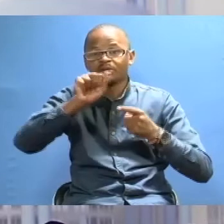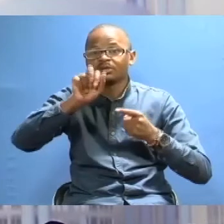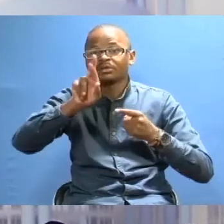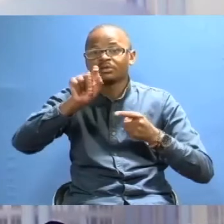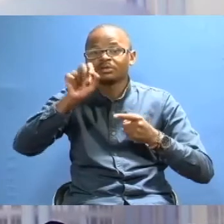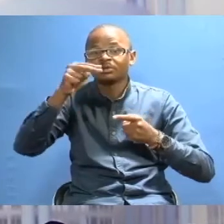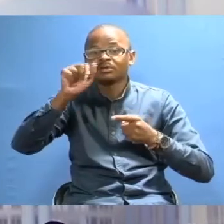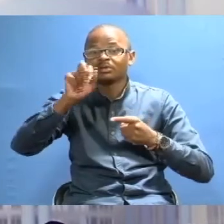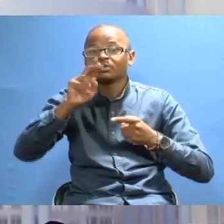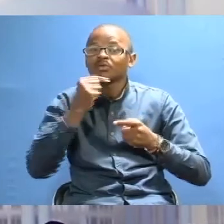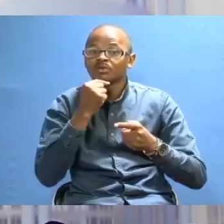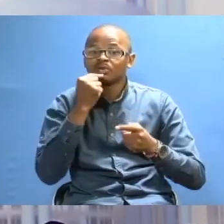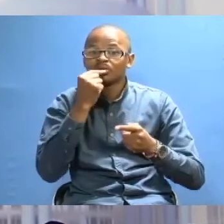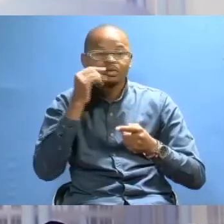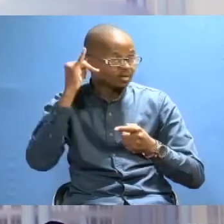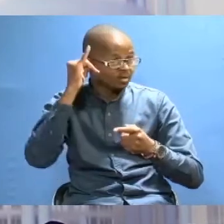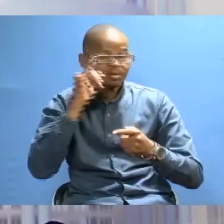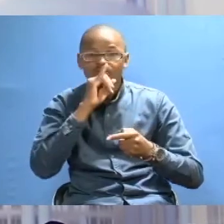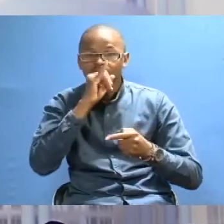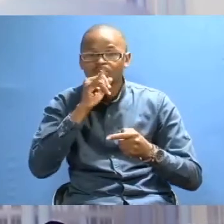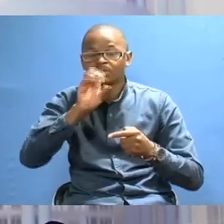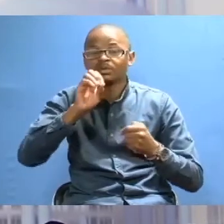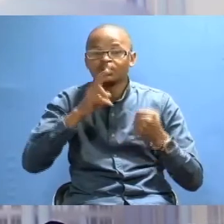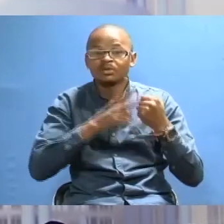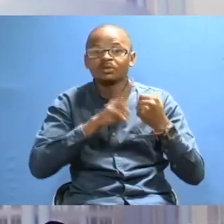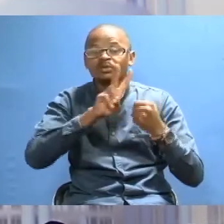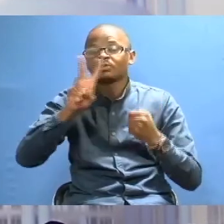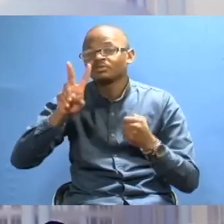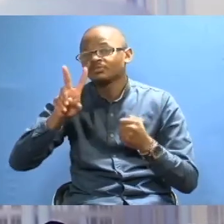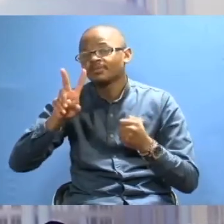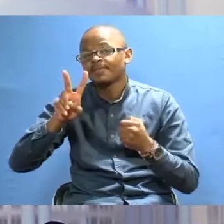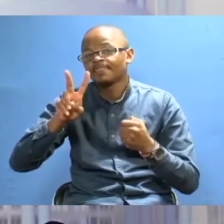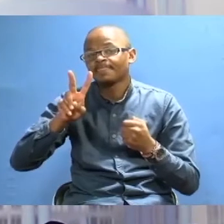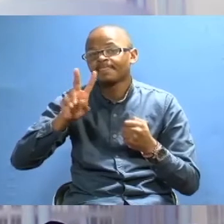Arthur Oguayo, whose mobile number is